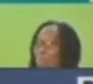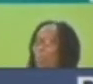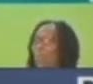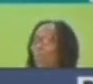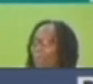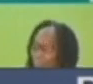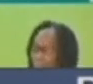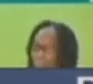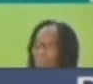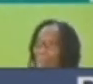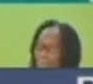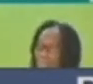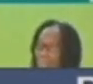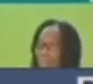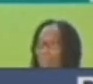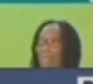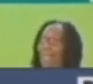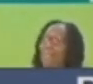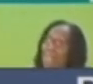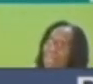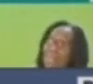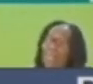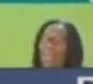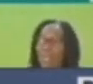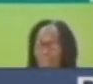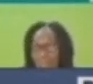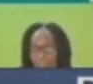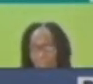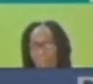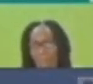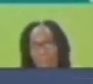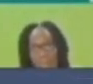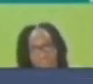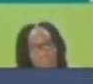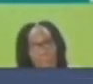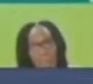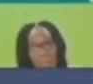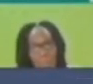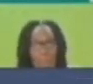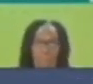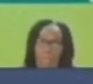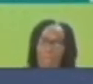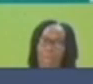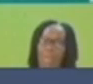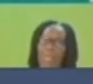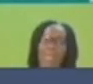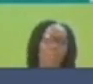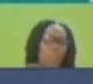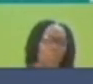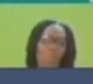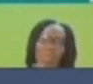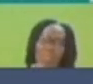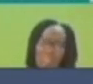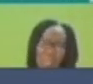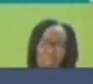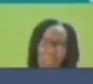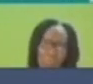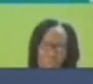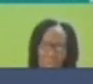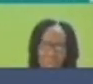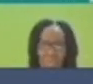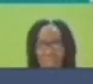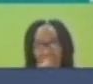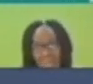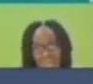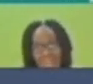decline. It doesn't reach down to less than 100 until 4 weeks later. So